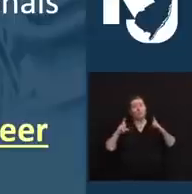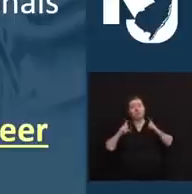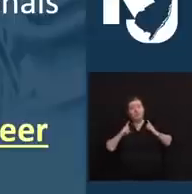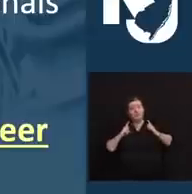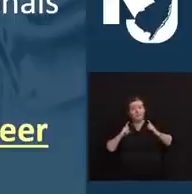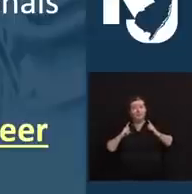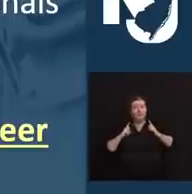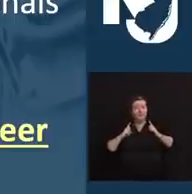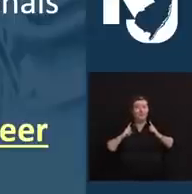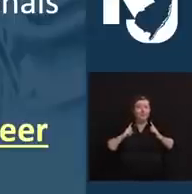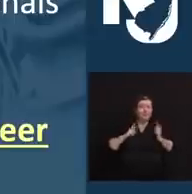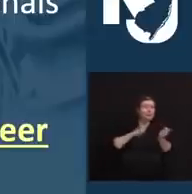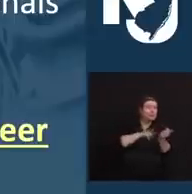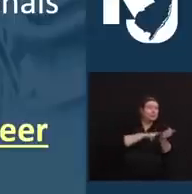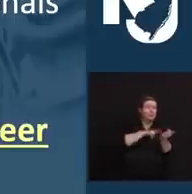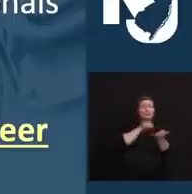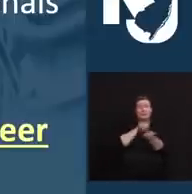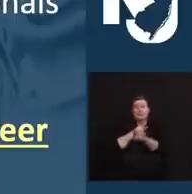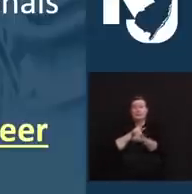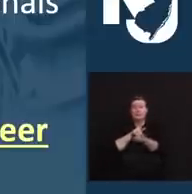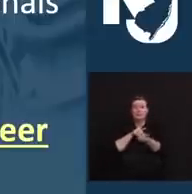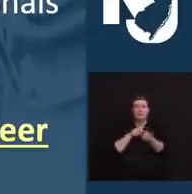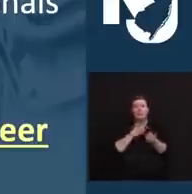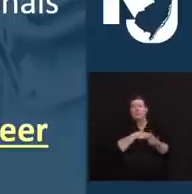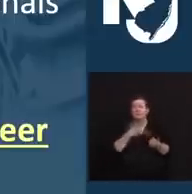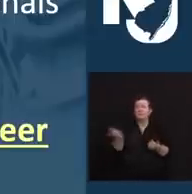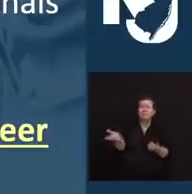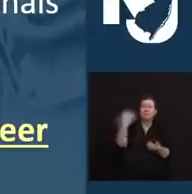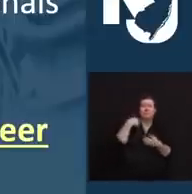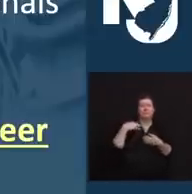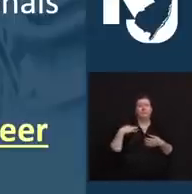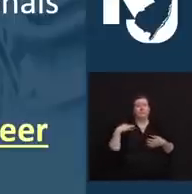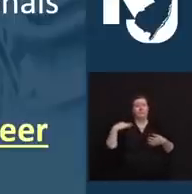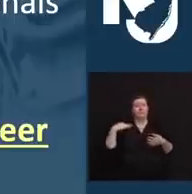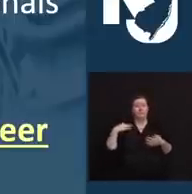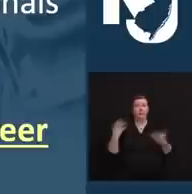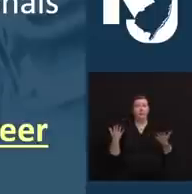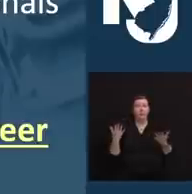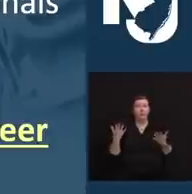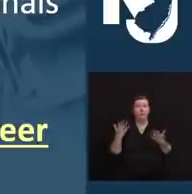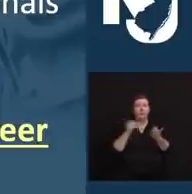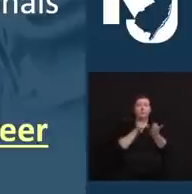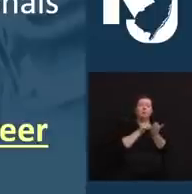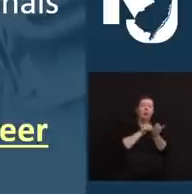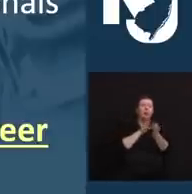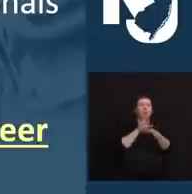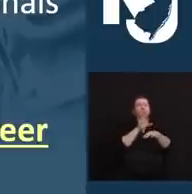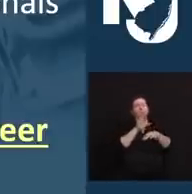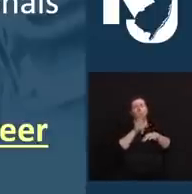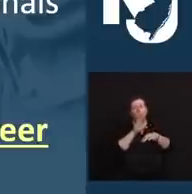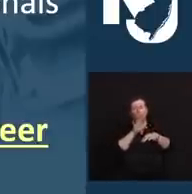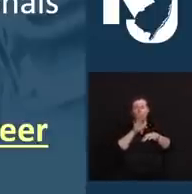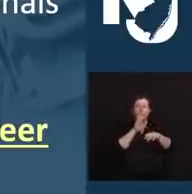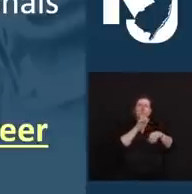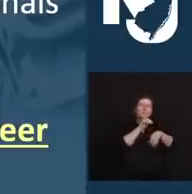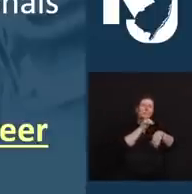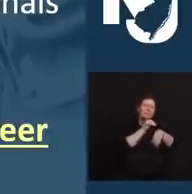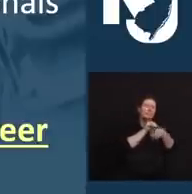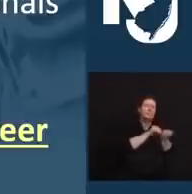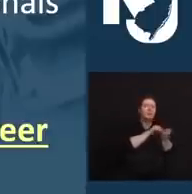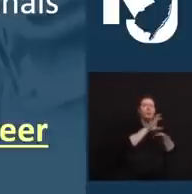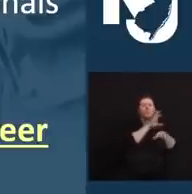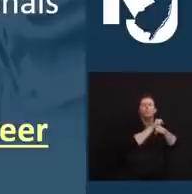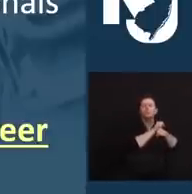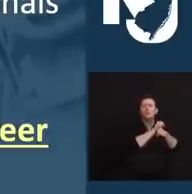vaccination skills to volunteer with the New Jersey Medical Reserve Corps and bolster the ranks of those capable of vaccinating our